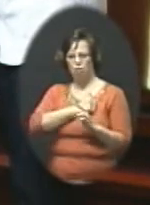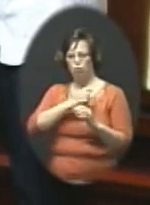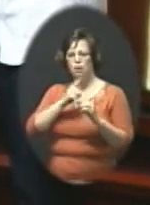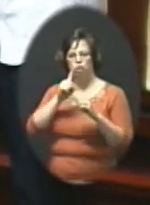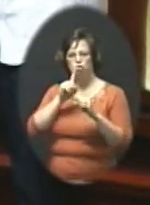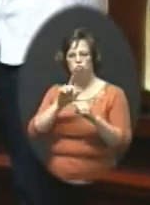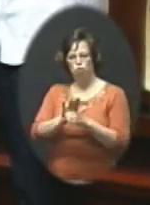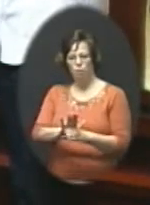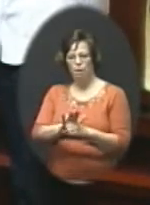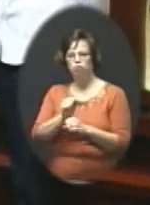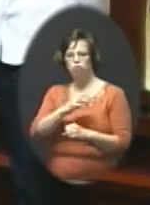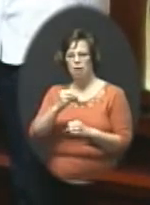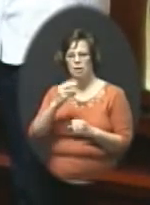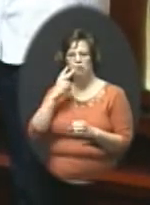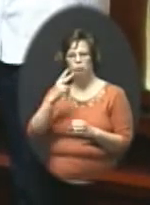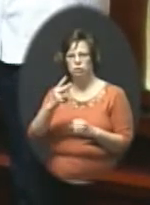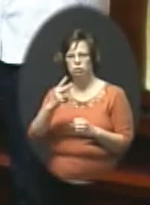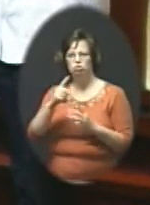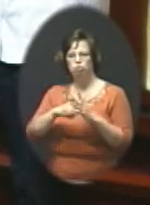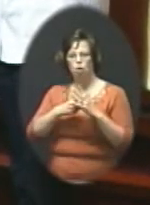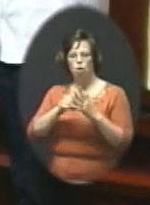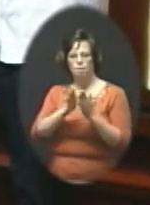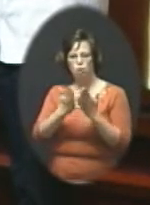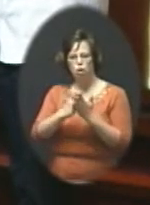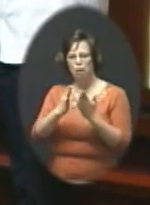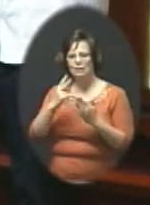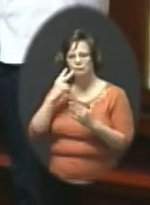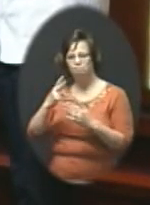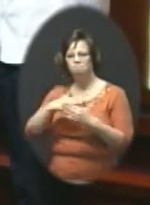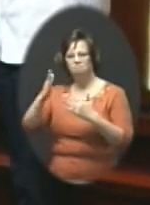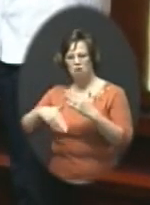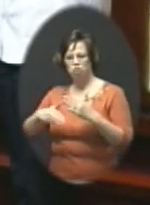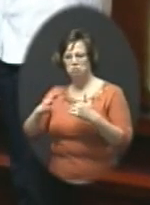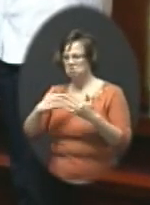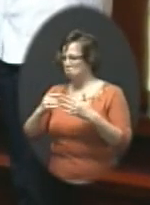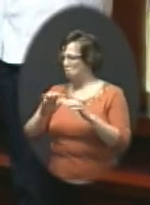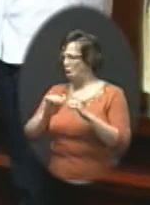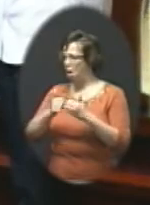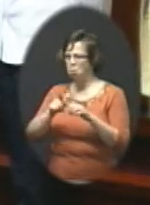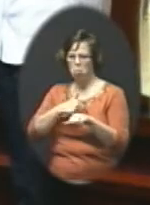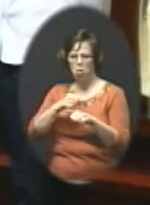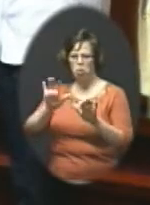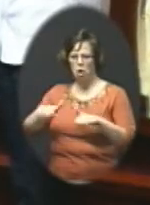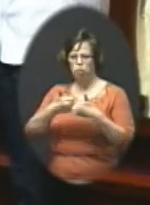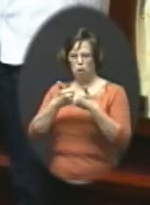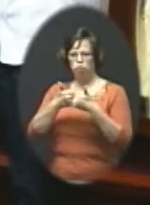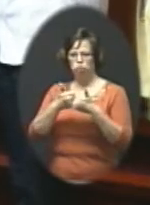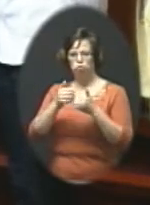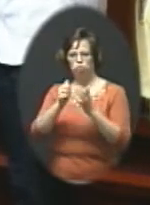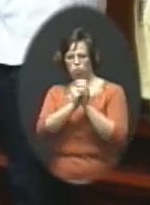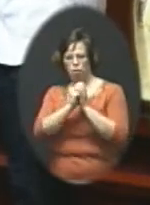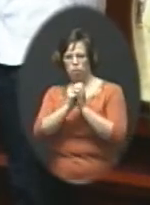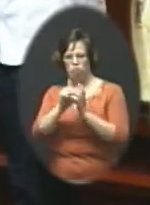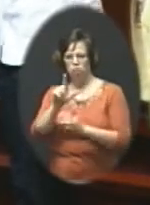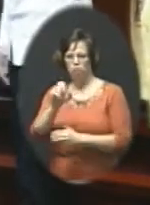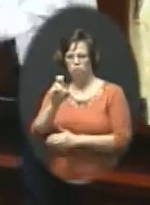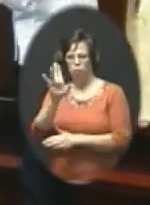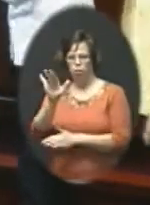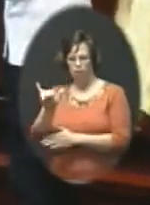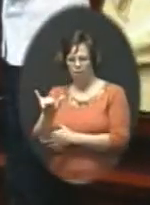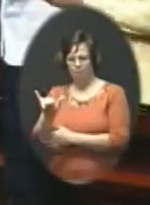book or assignment and see it through to the end, no matter how long it might take or how challenging it may be. Congratulations, Liberty.